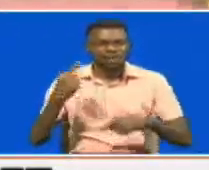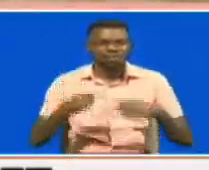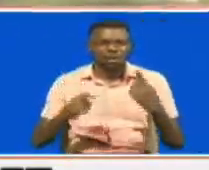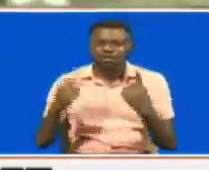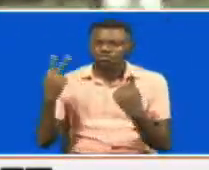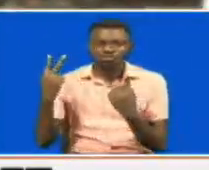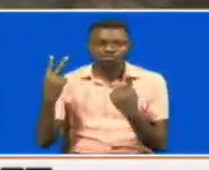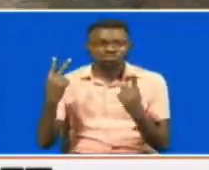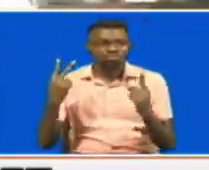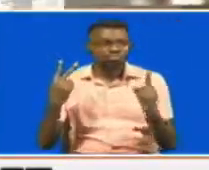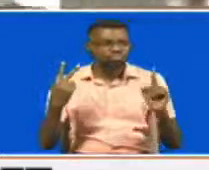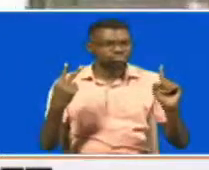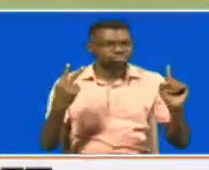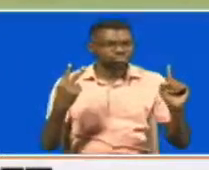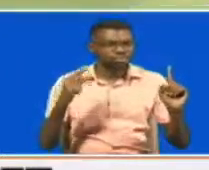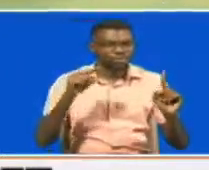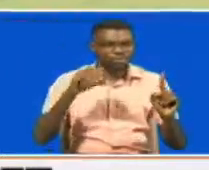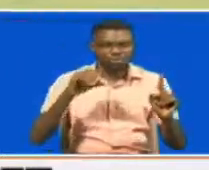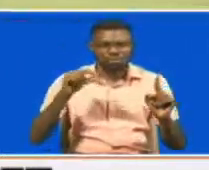jibu.